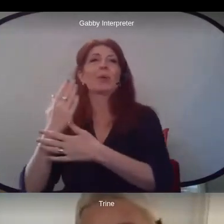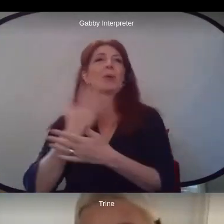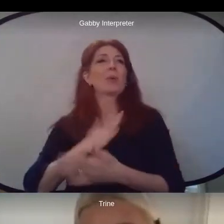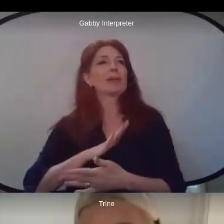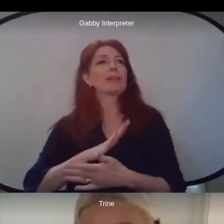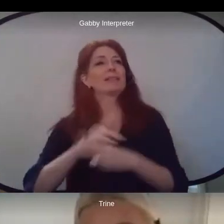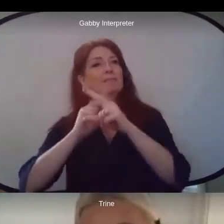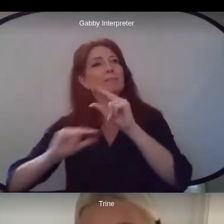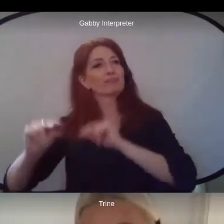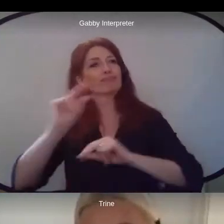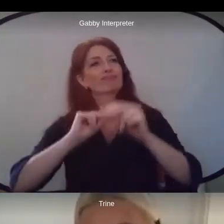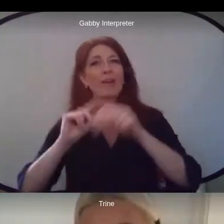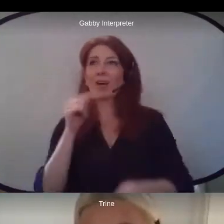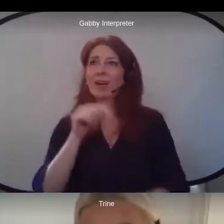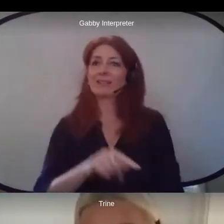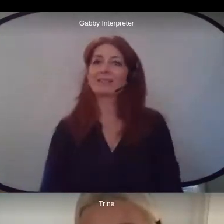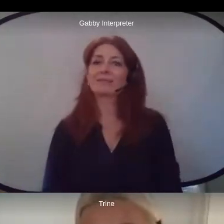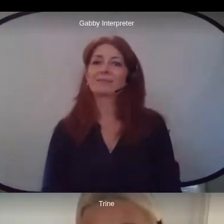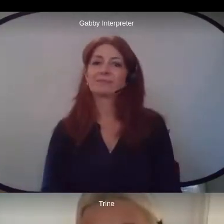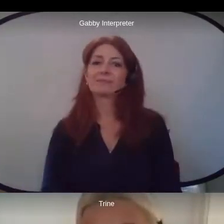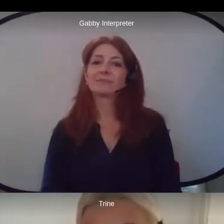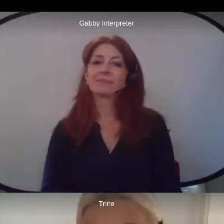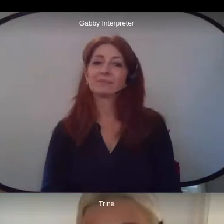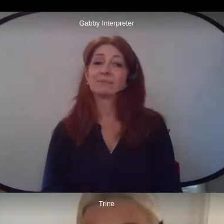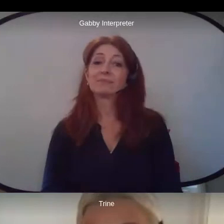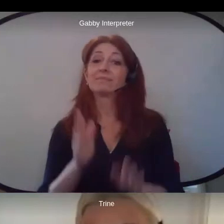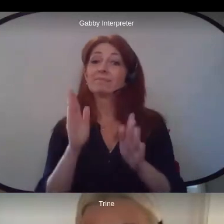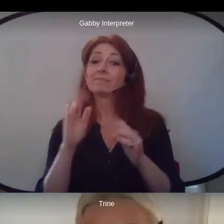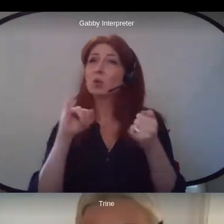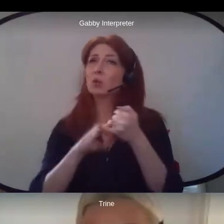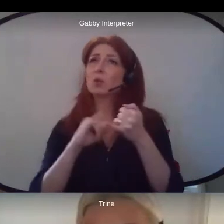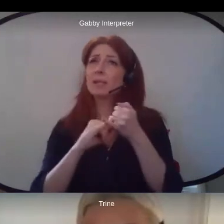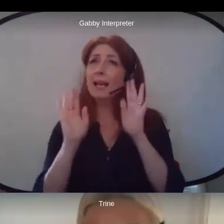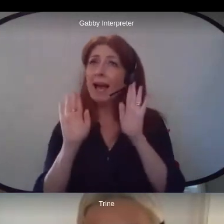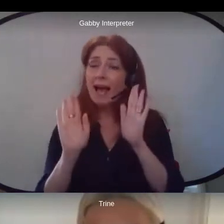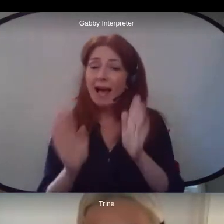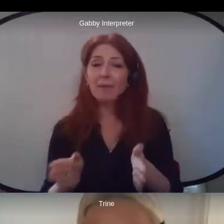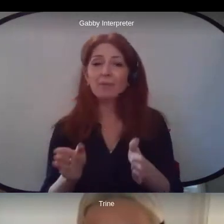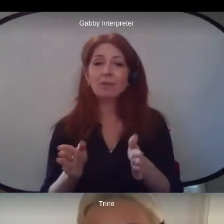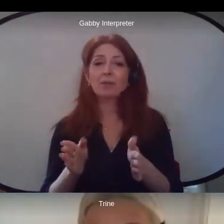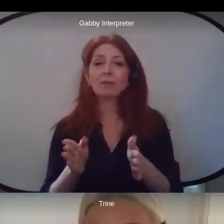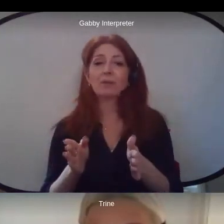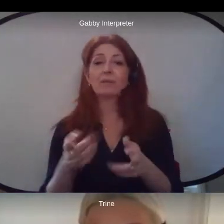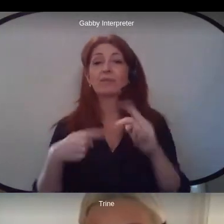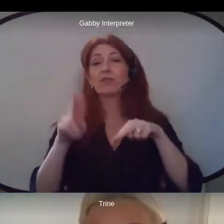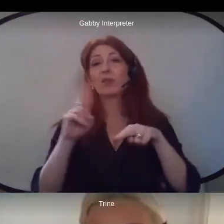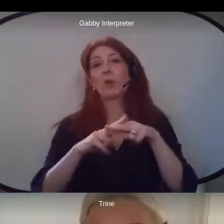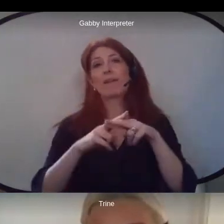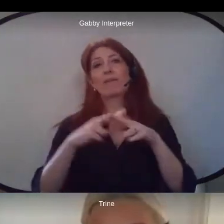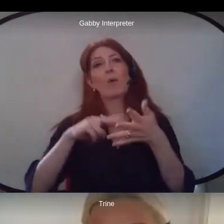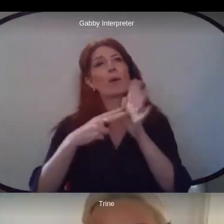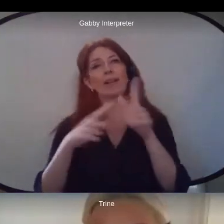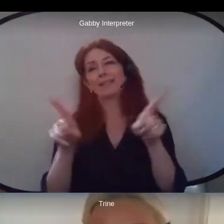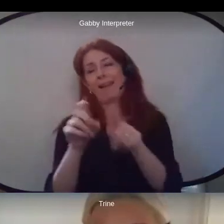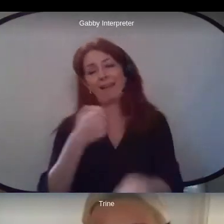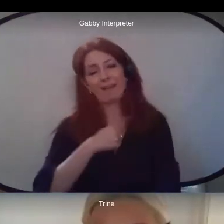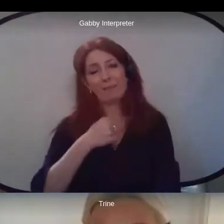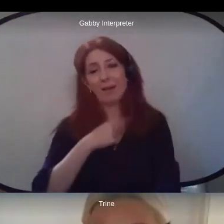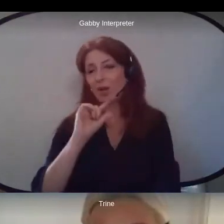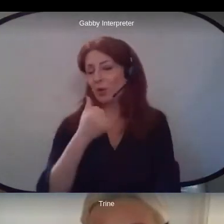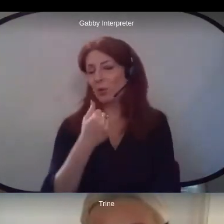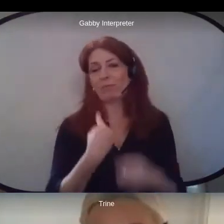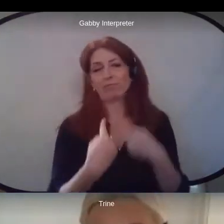Thank you, Suzanne. Yeah, I was going to say you can't, especially if you work for an organization like mine, you can't as a